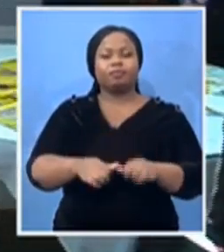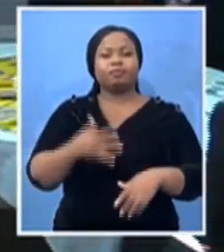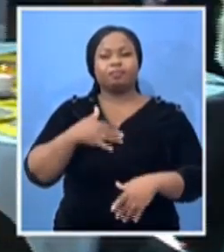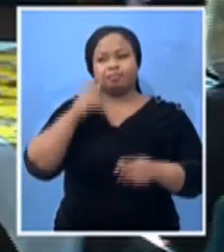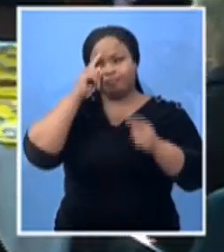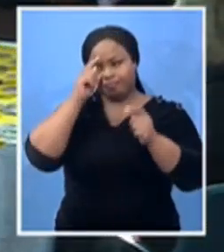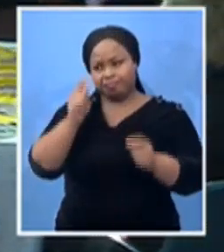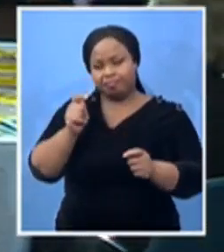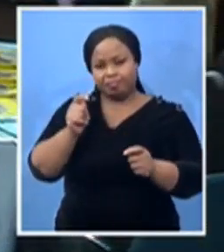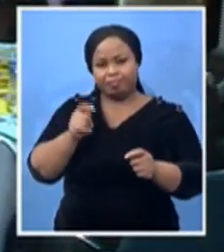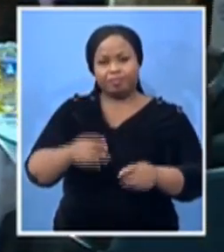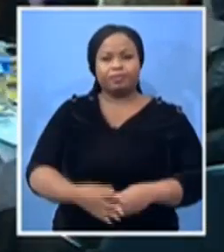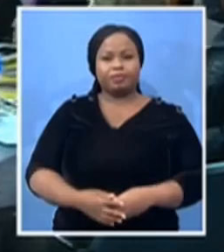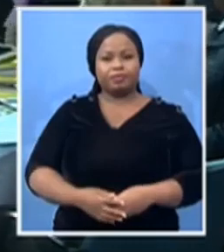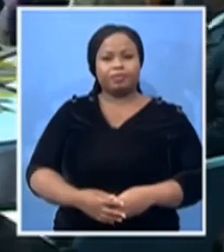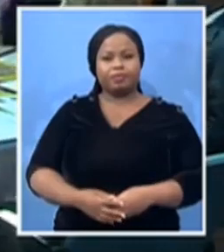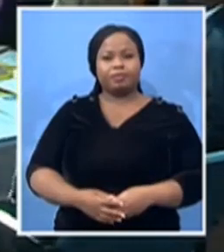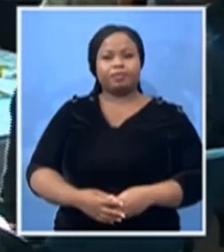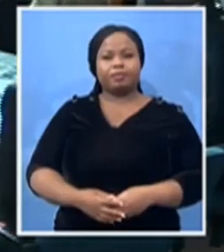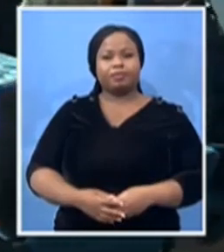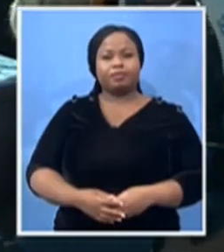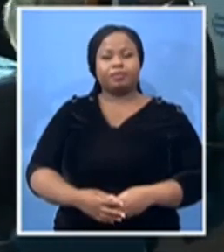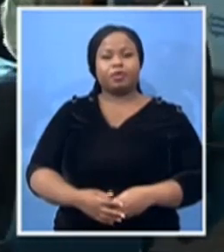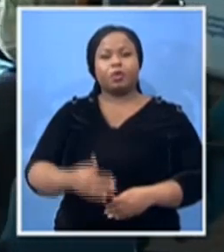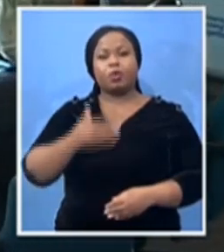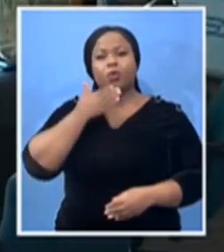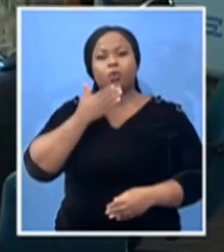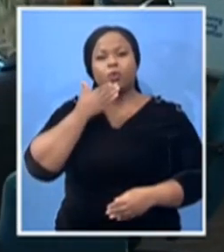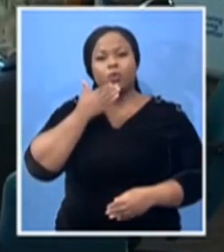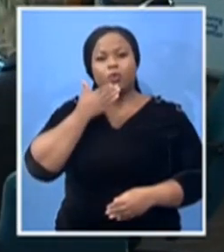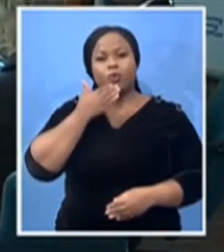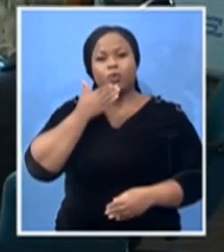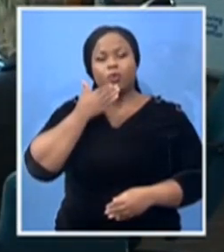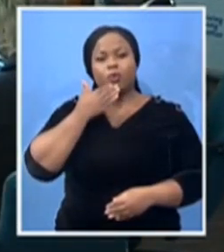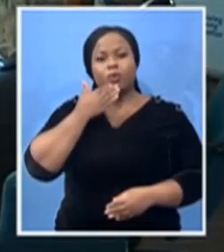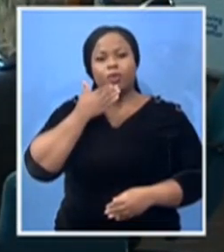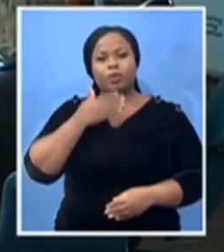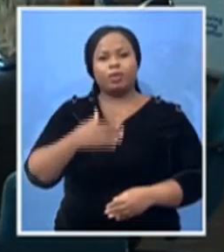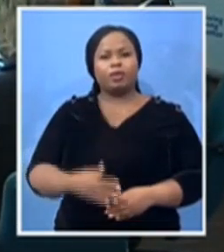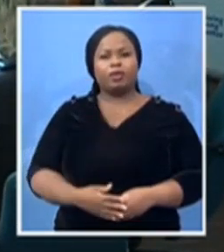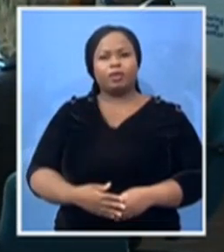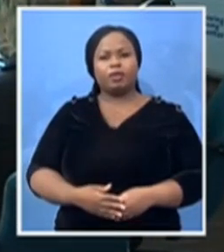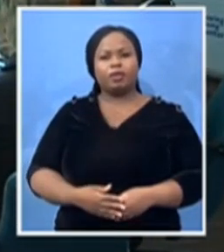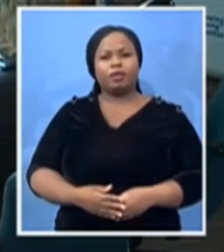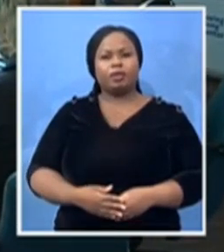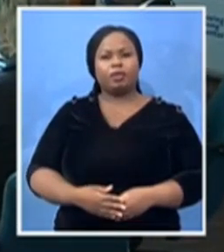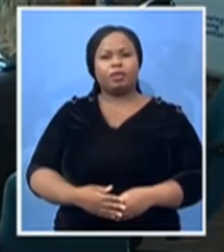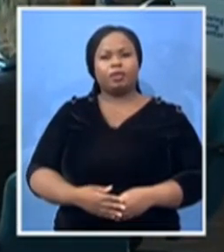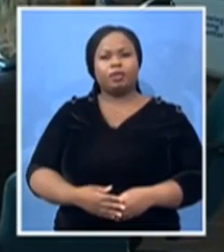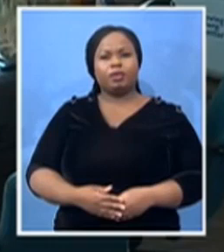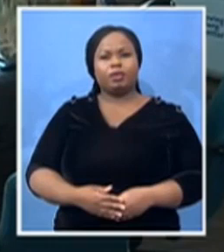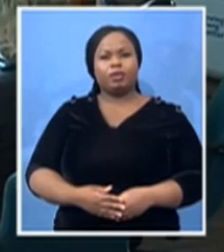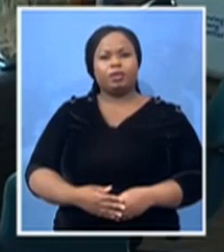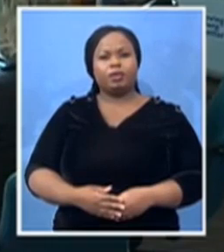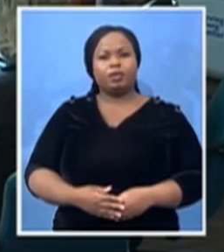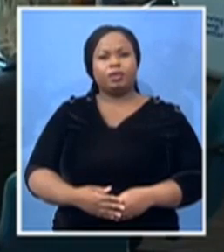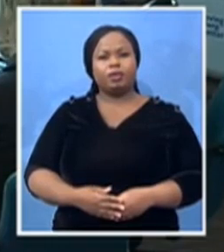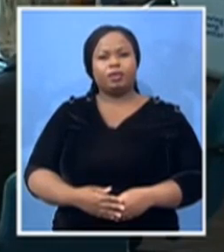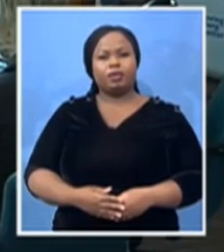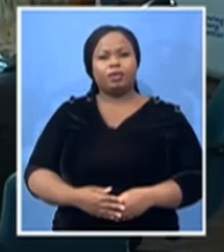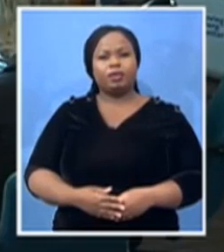Prof. Yasmin Jina around. She is our chairperson of the